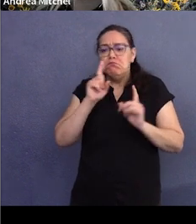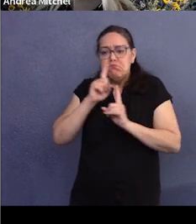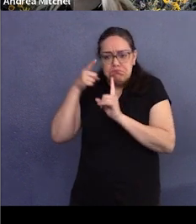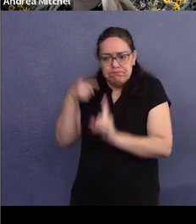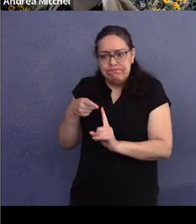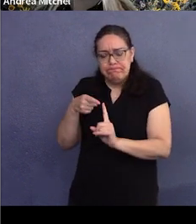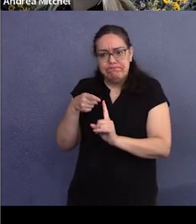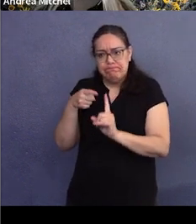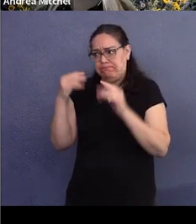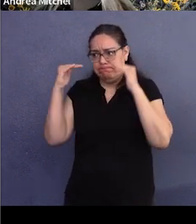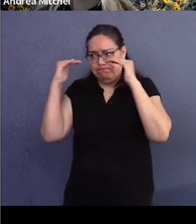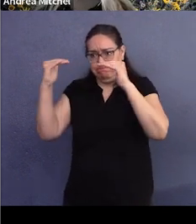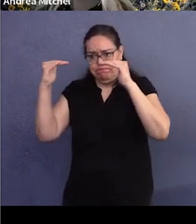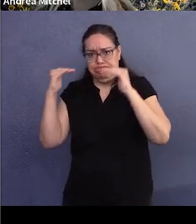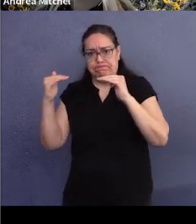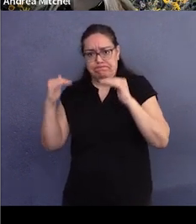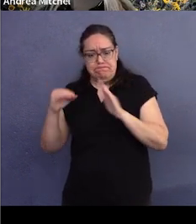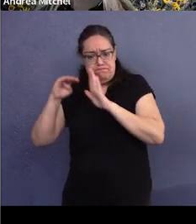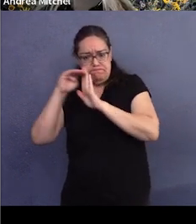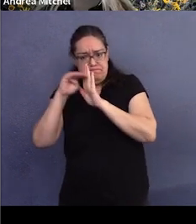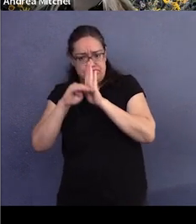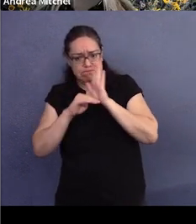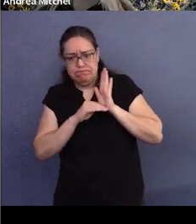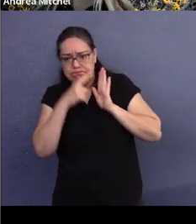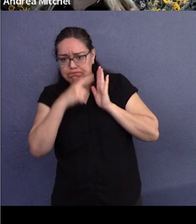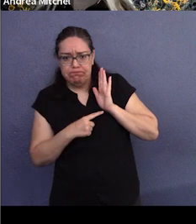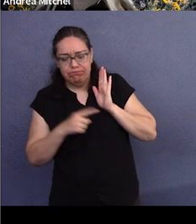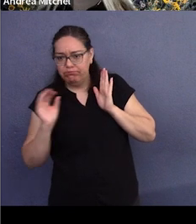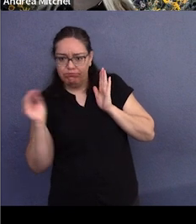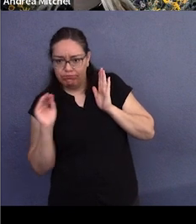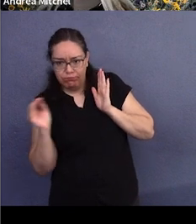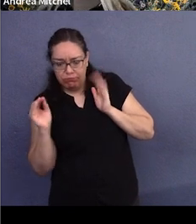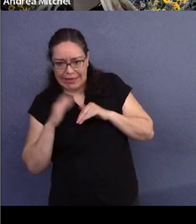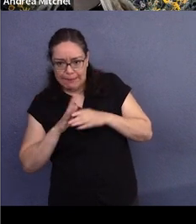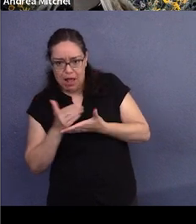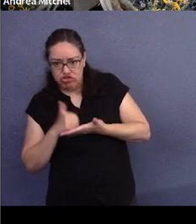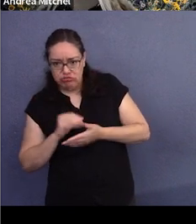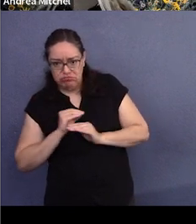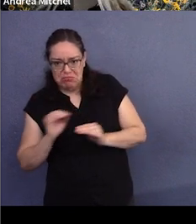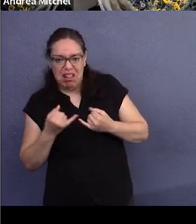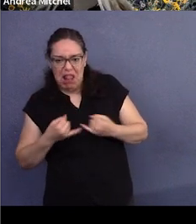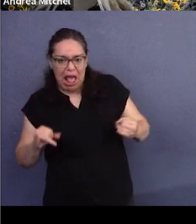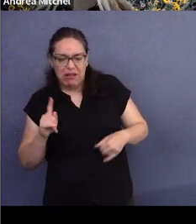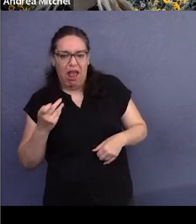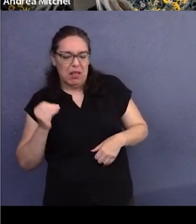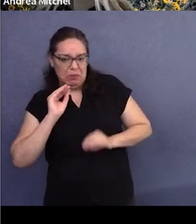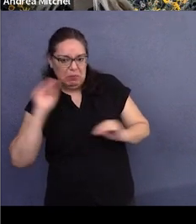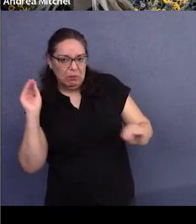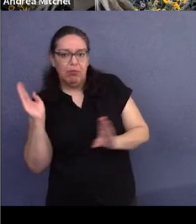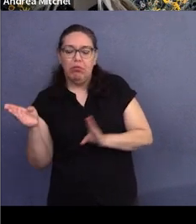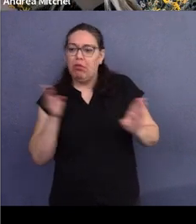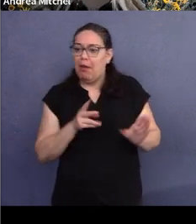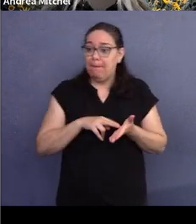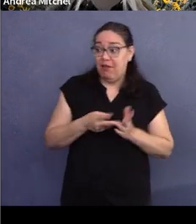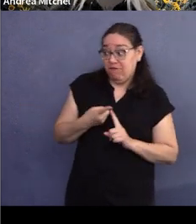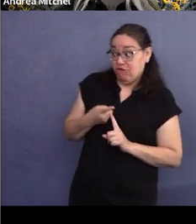budget. Indirect costs are things that you won't necessarily be paying for out of the